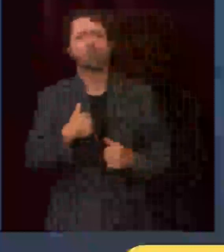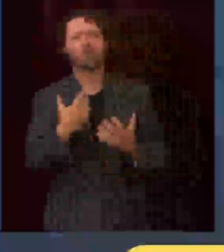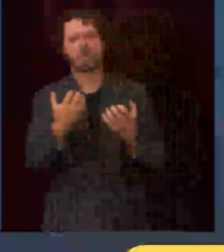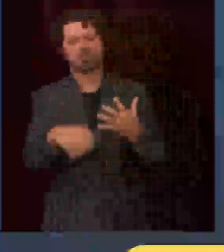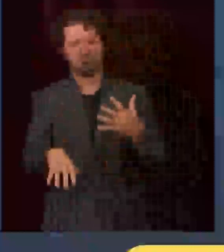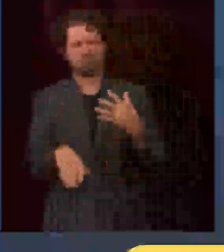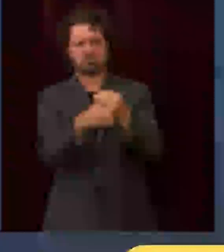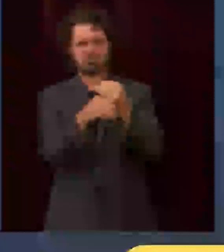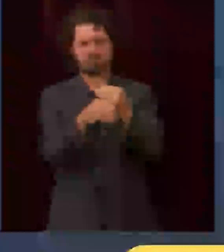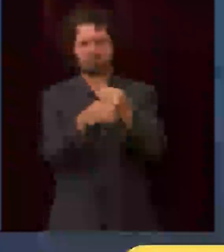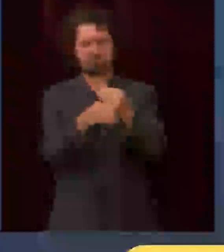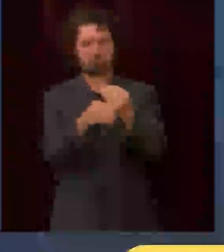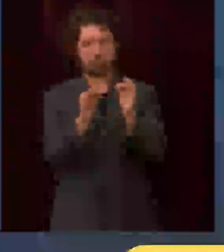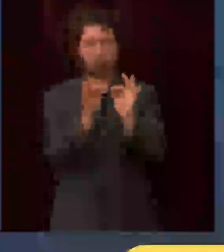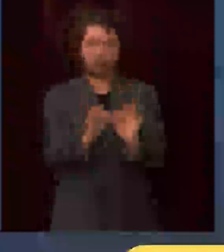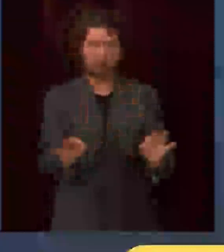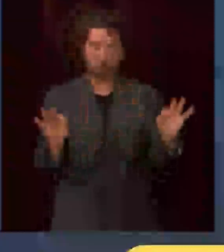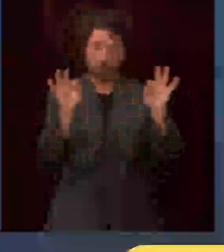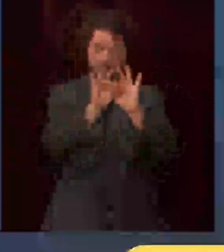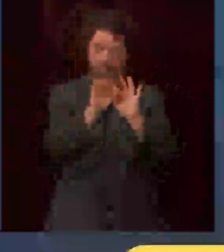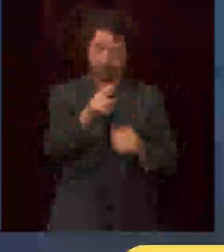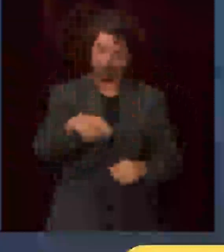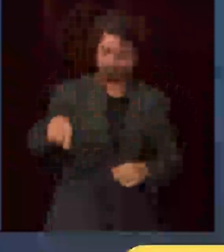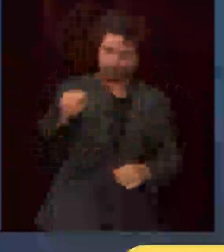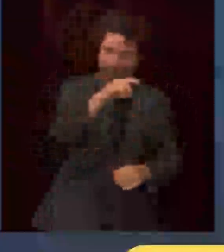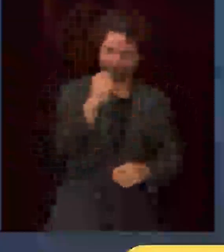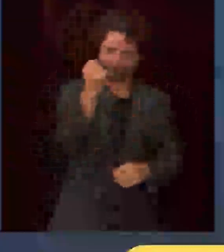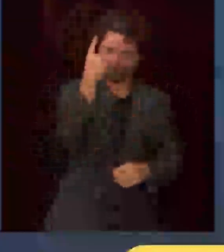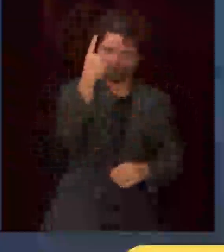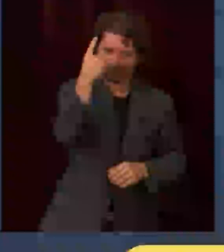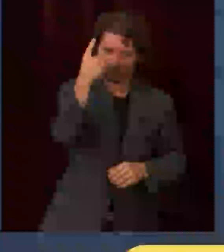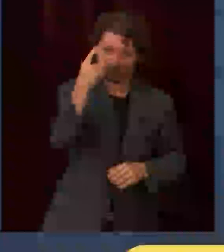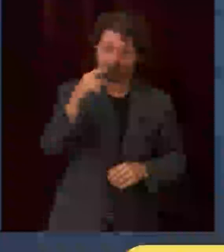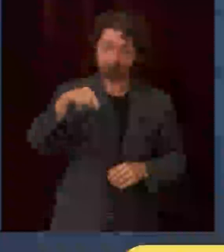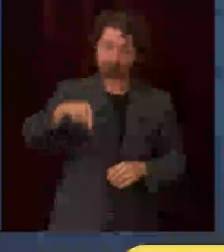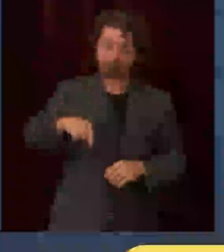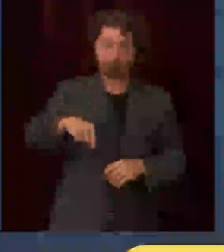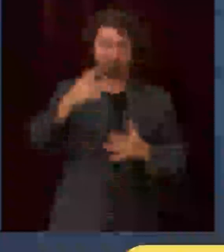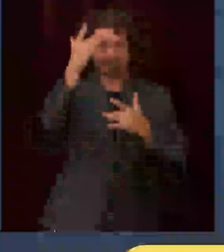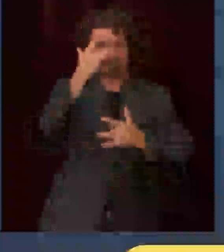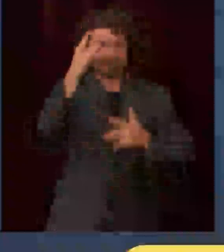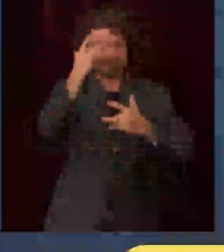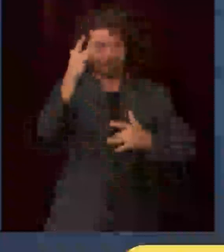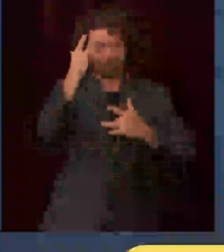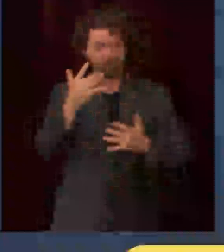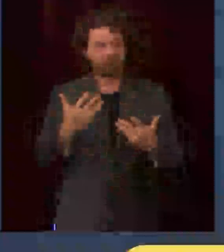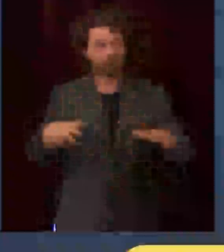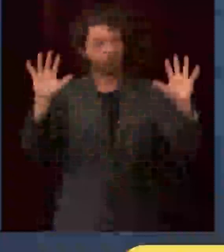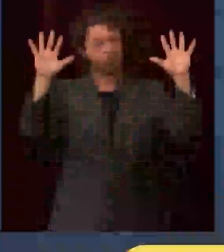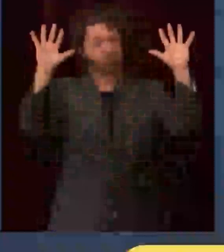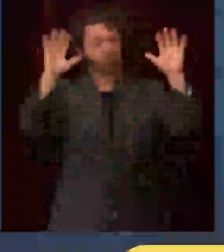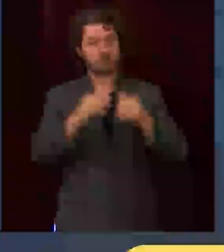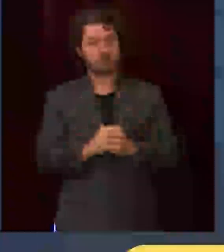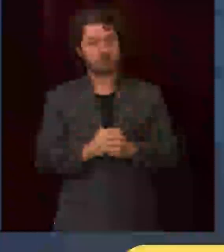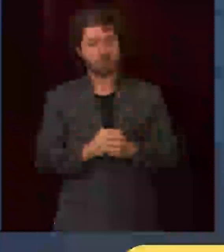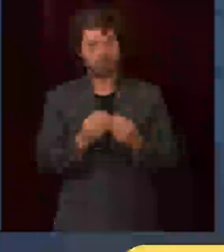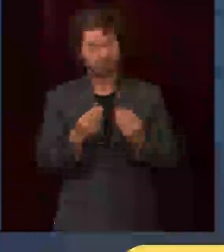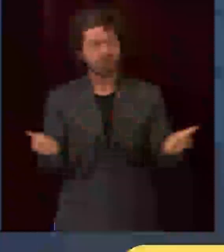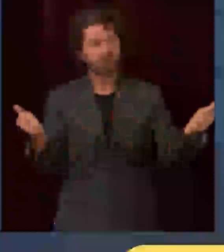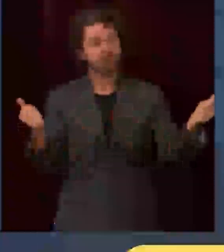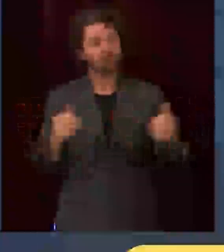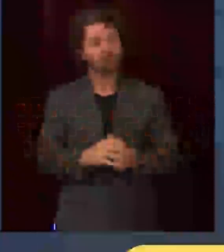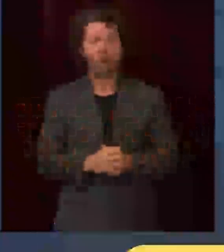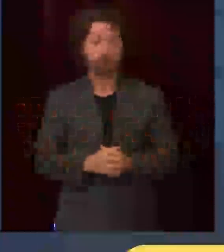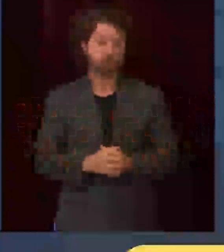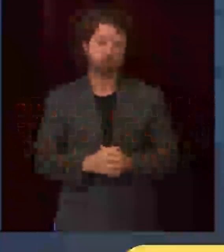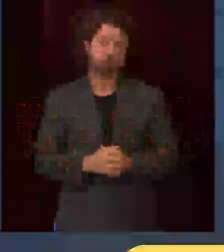understand that this thing, we're just not done yet. This thing can increase dramatically, very rapidly,